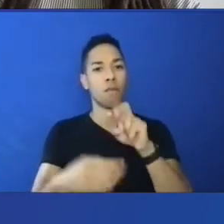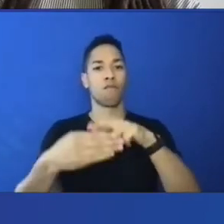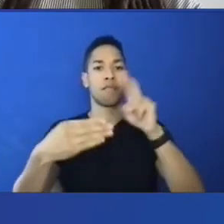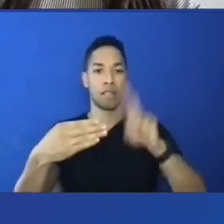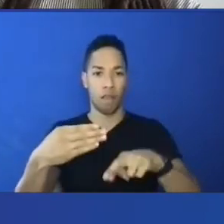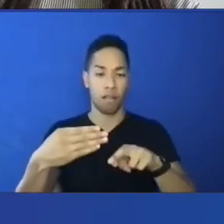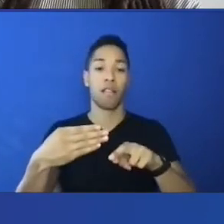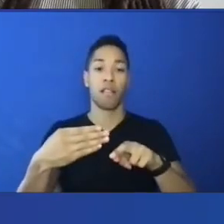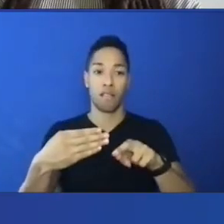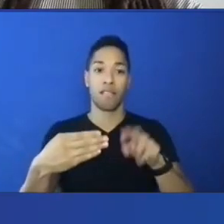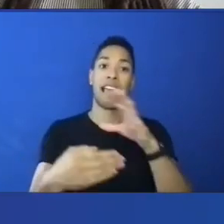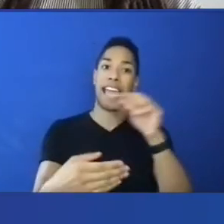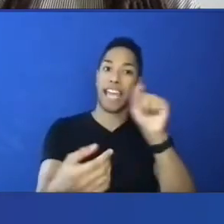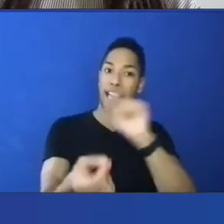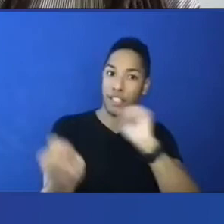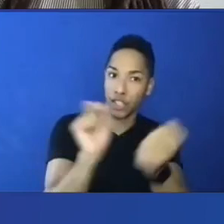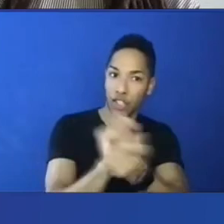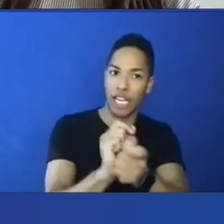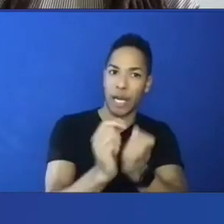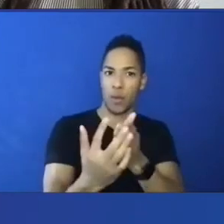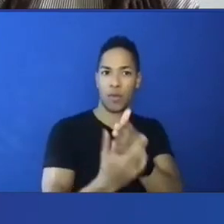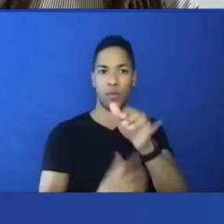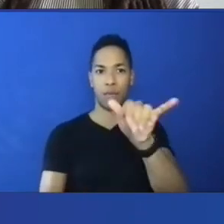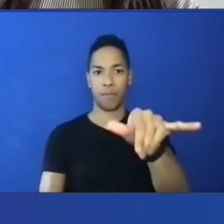and revolution through that.